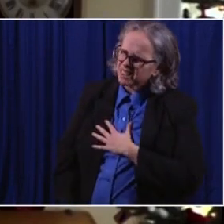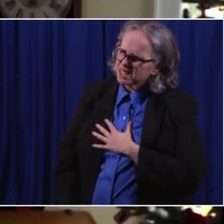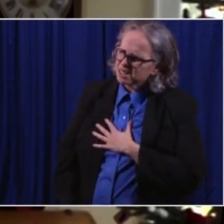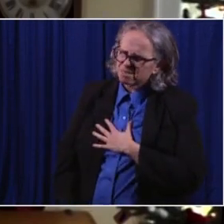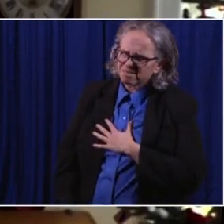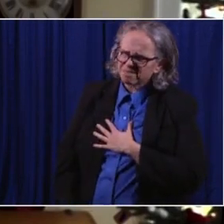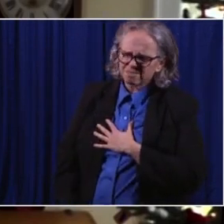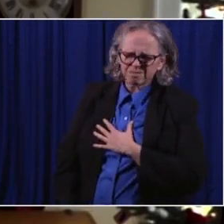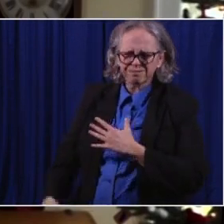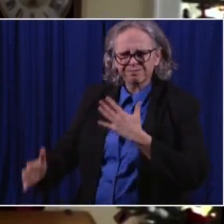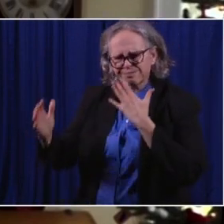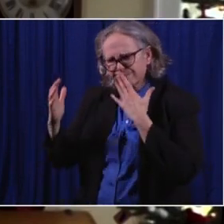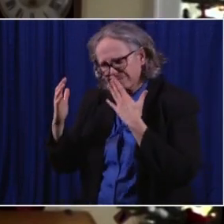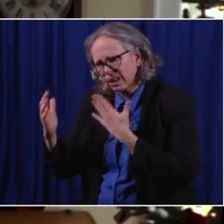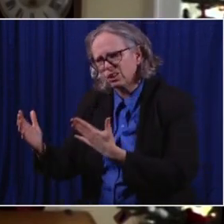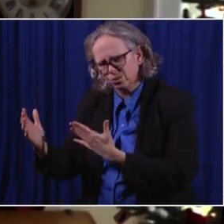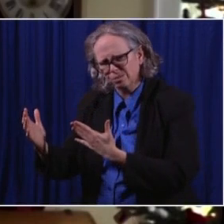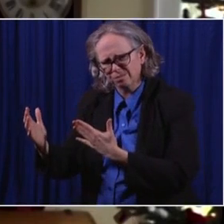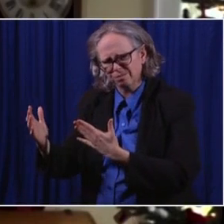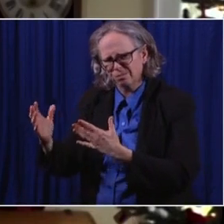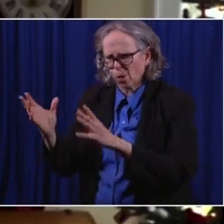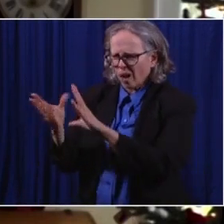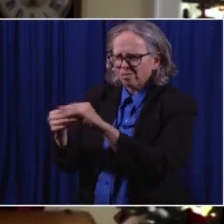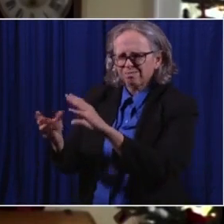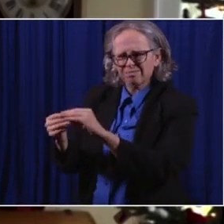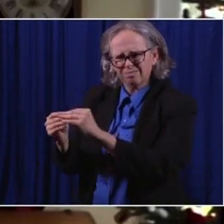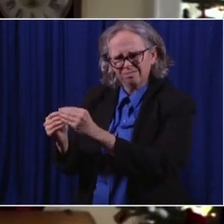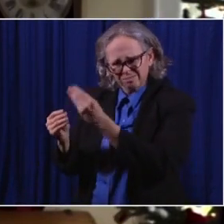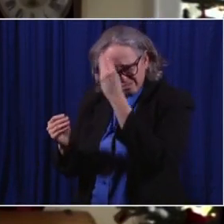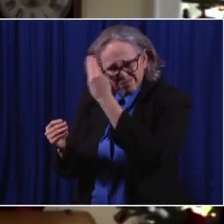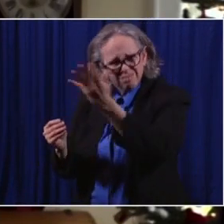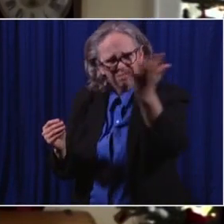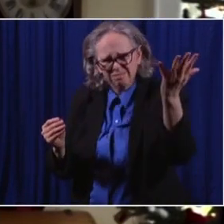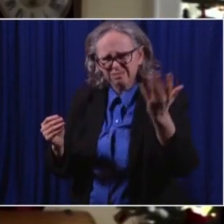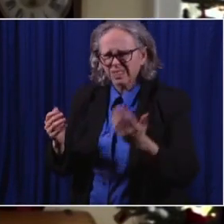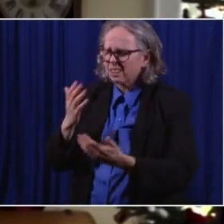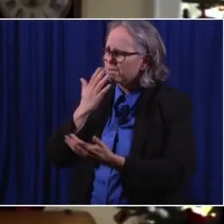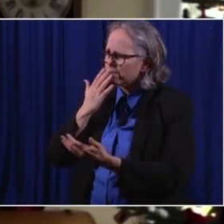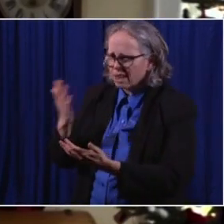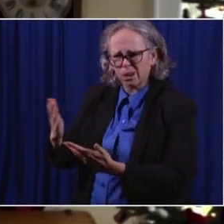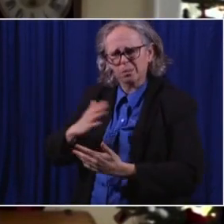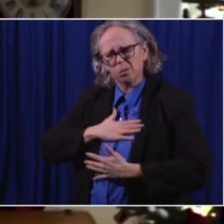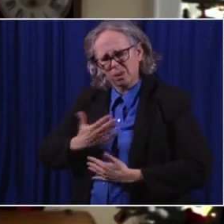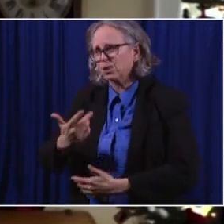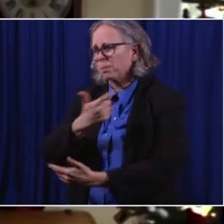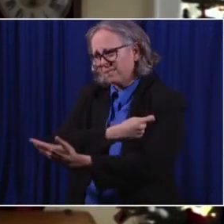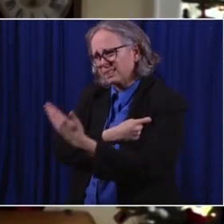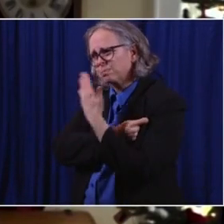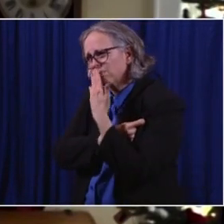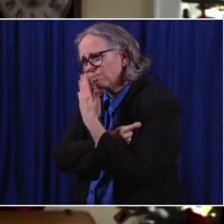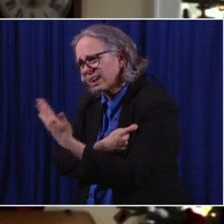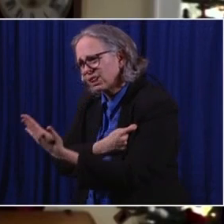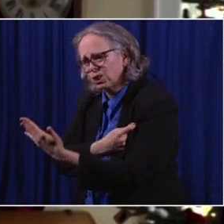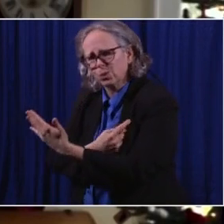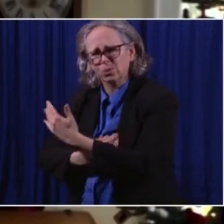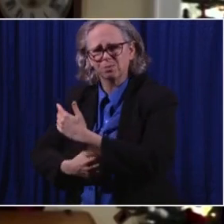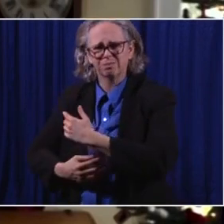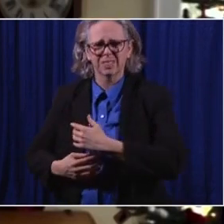your statement, and thank you for doing this. This is really the day we've been waiting